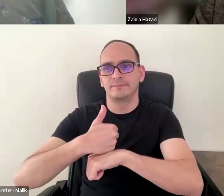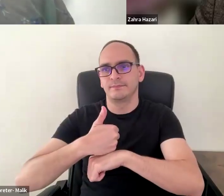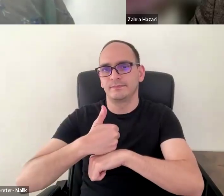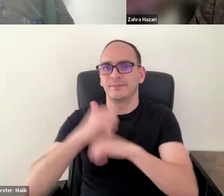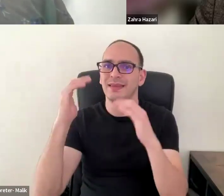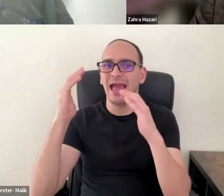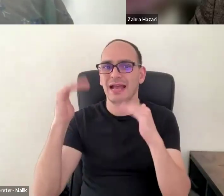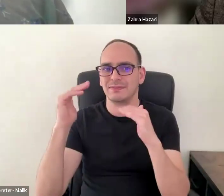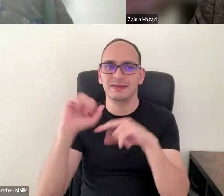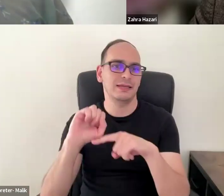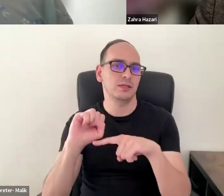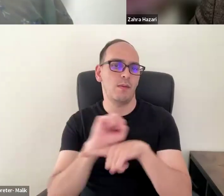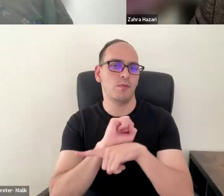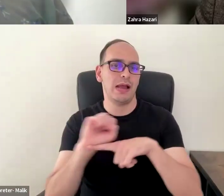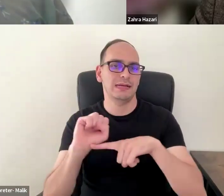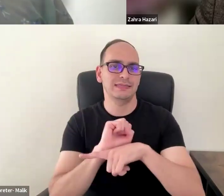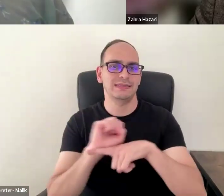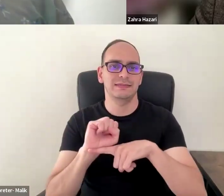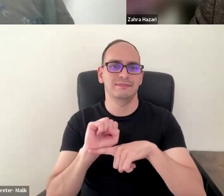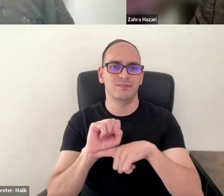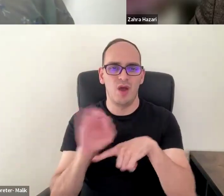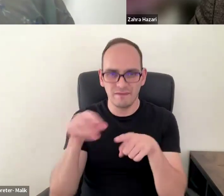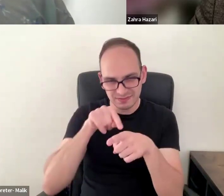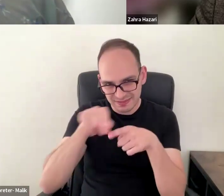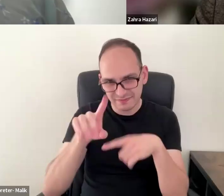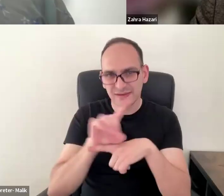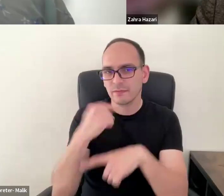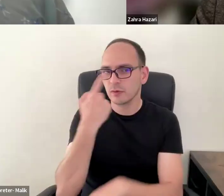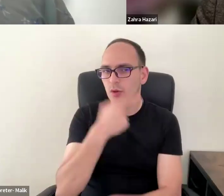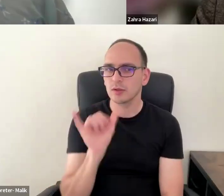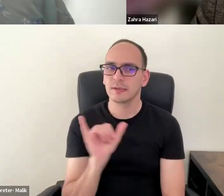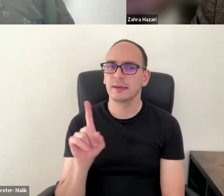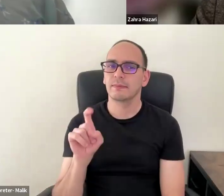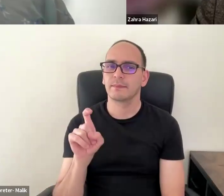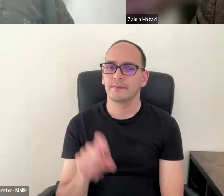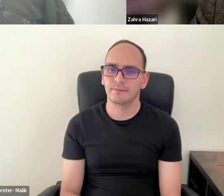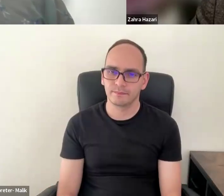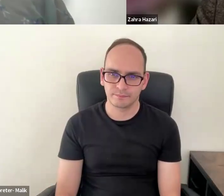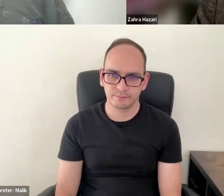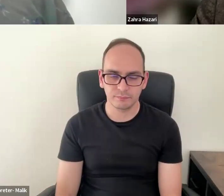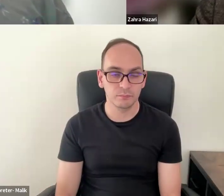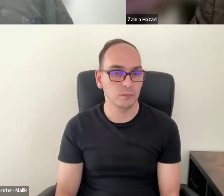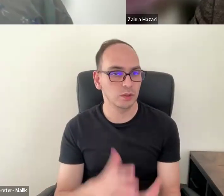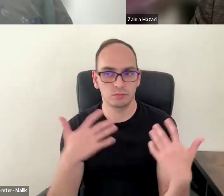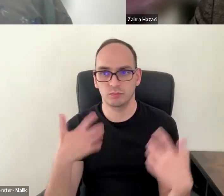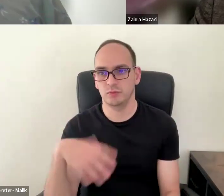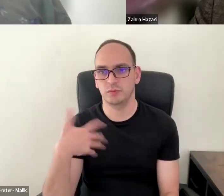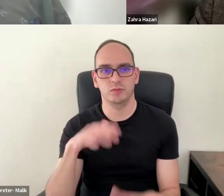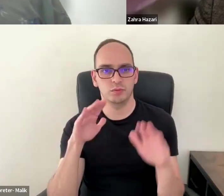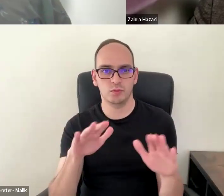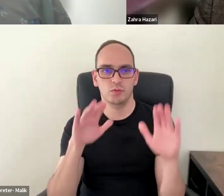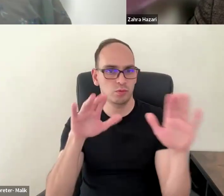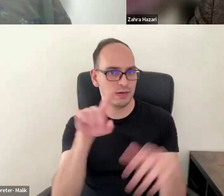the expectations and practices of a discipline. What does that look like? That's a great question and